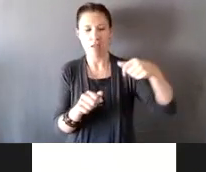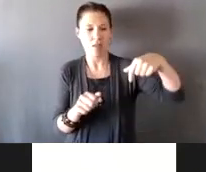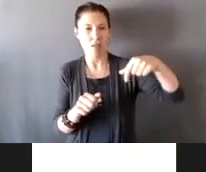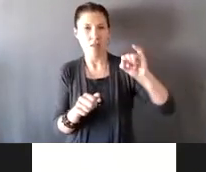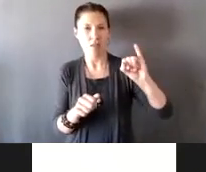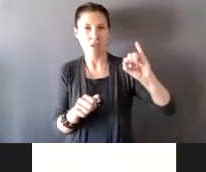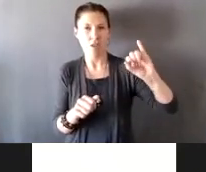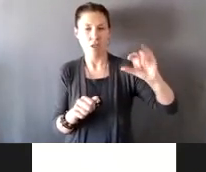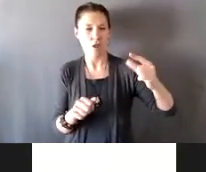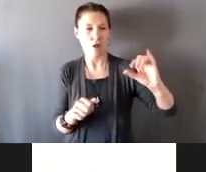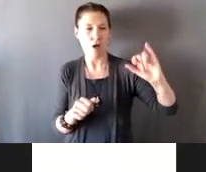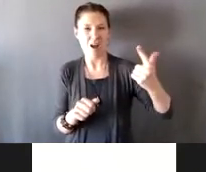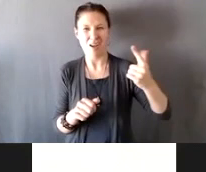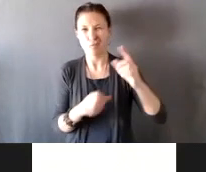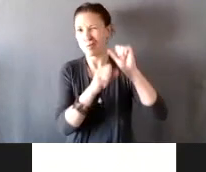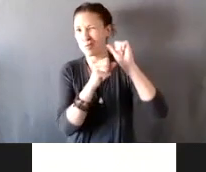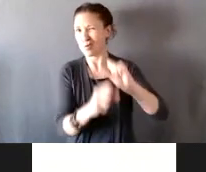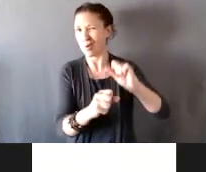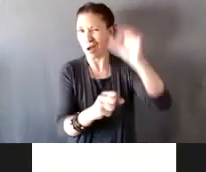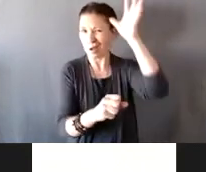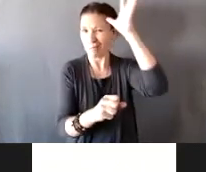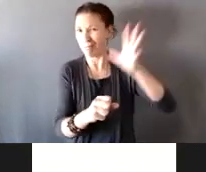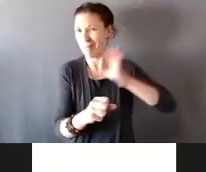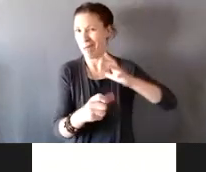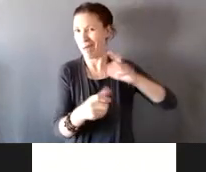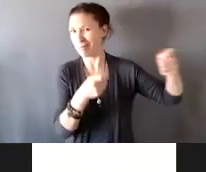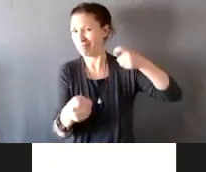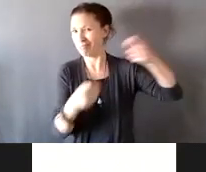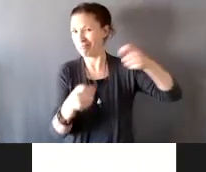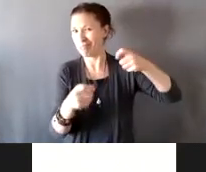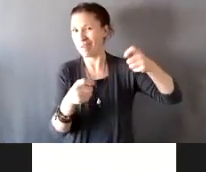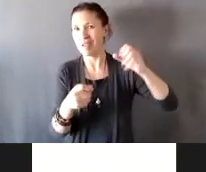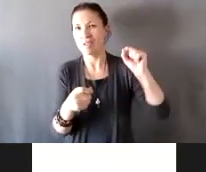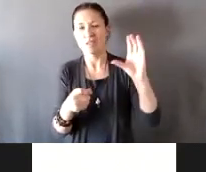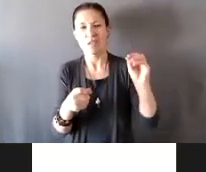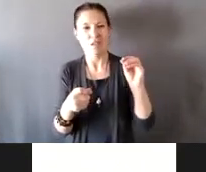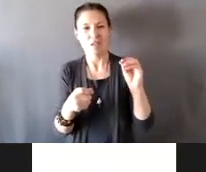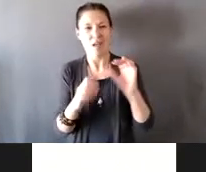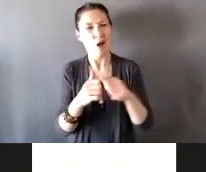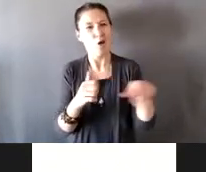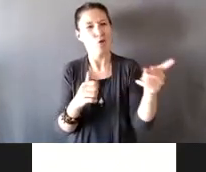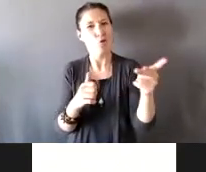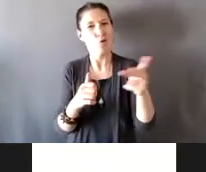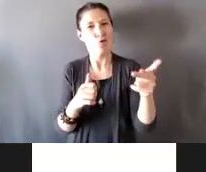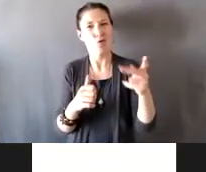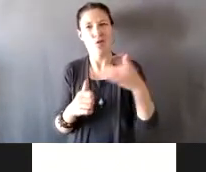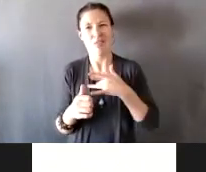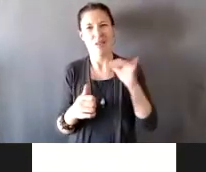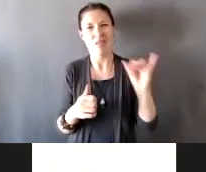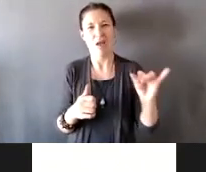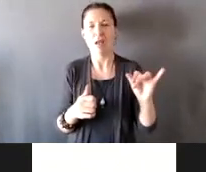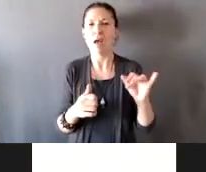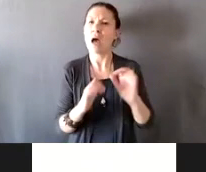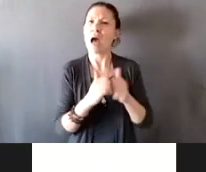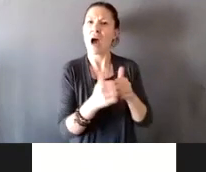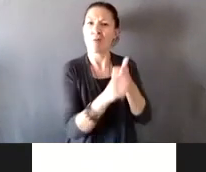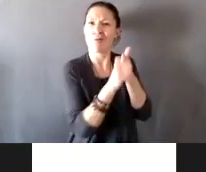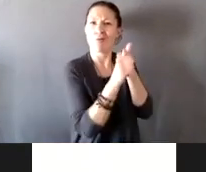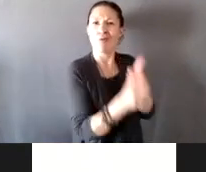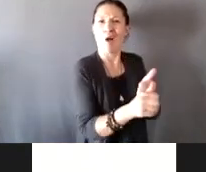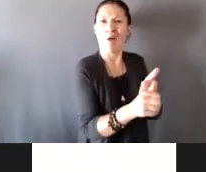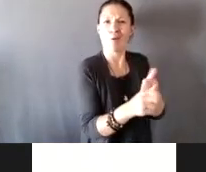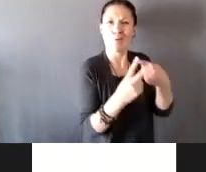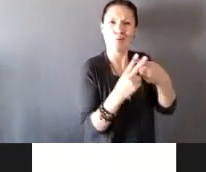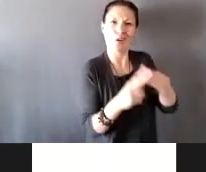teachings into more feminist, and also keeping in accordance to the original values, but how you're translating that to